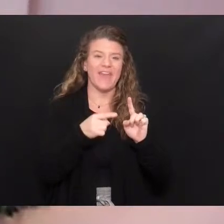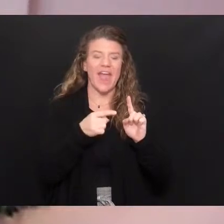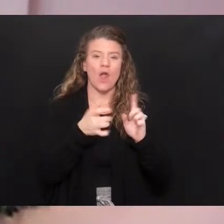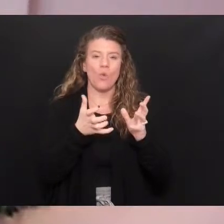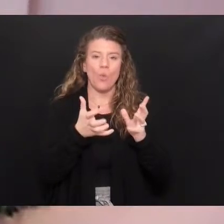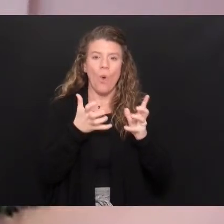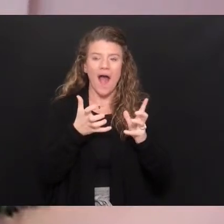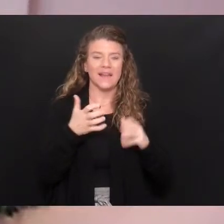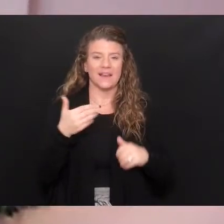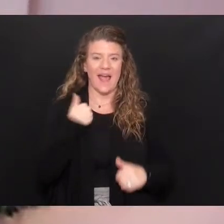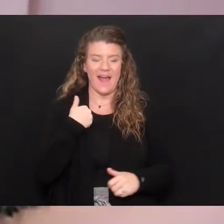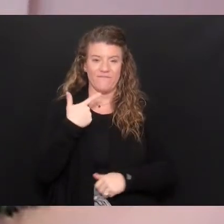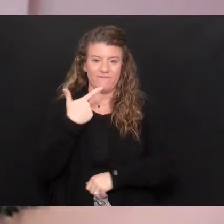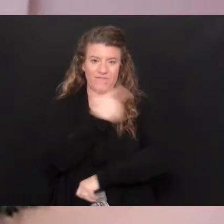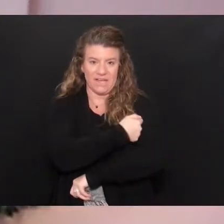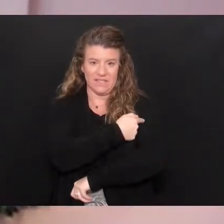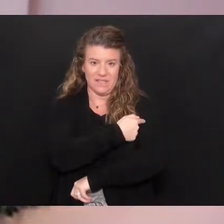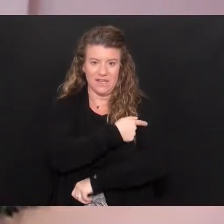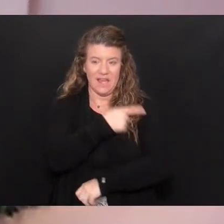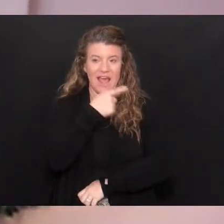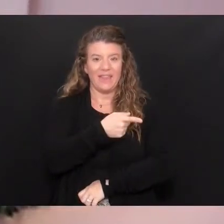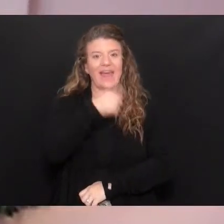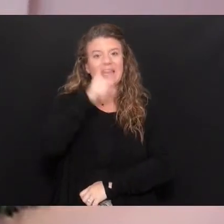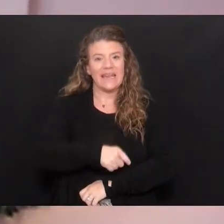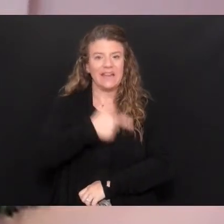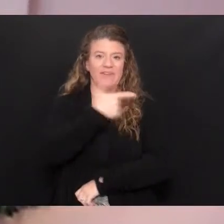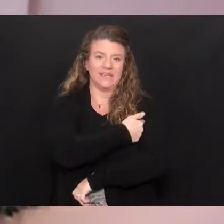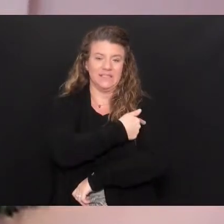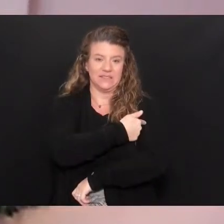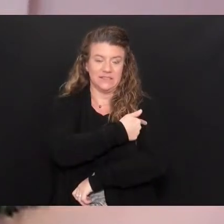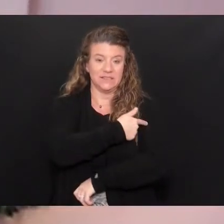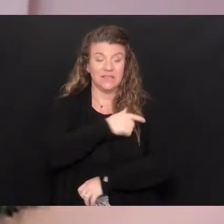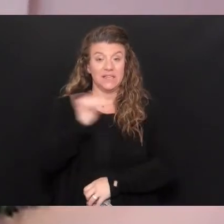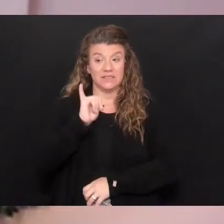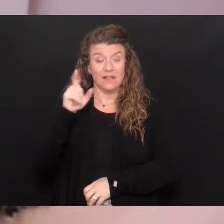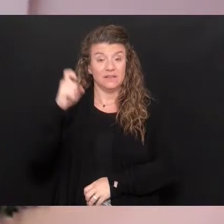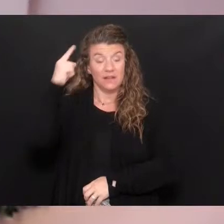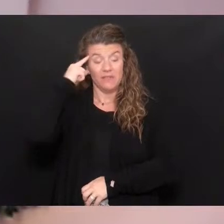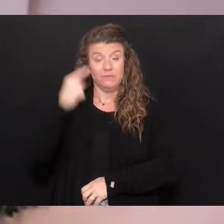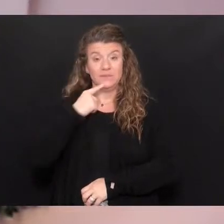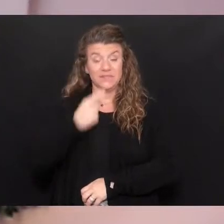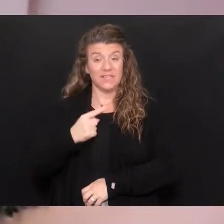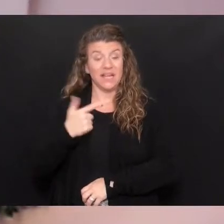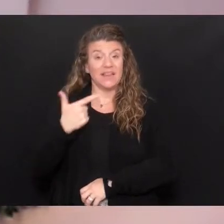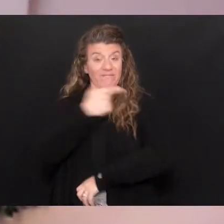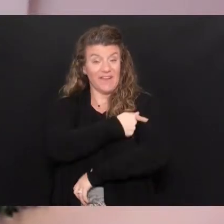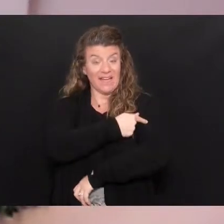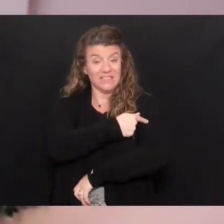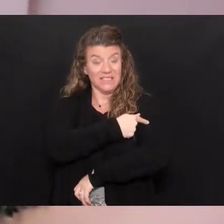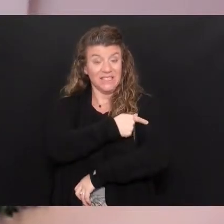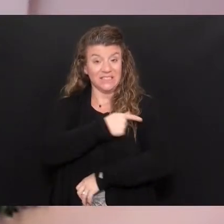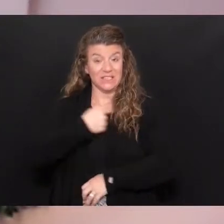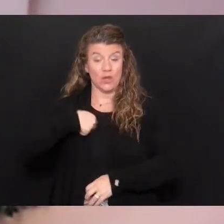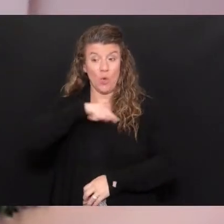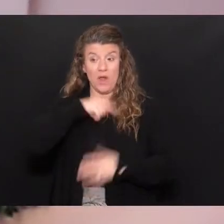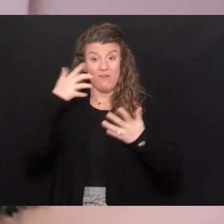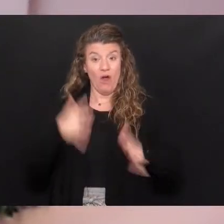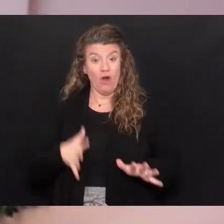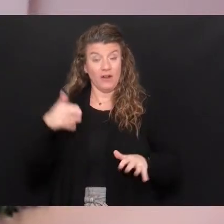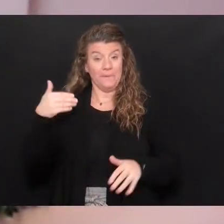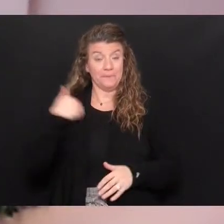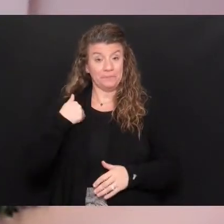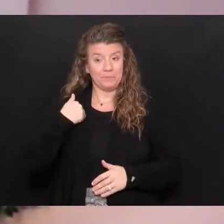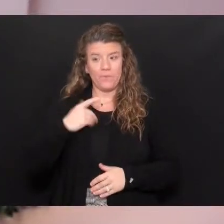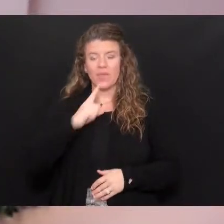have vaccines and how they need vaccines. And as the governor said, the vaccines that we've been blessed to have